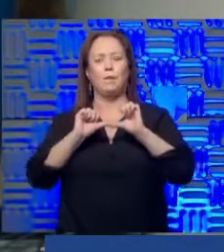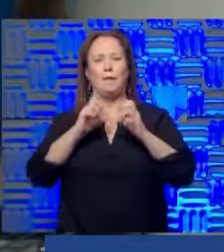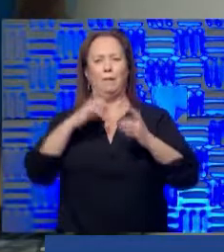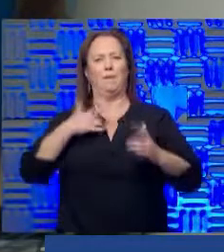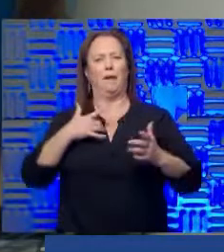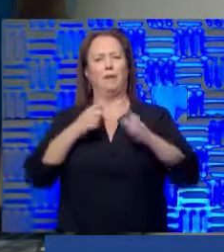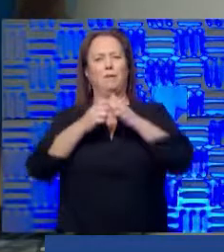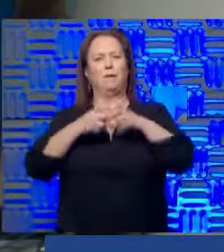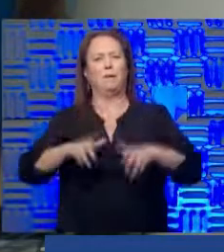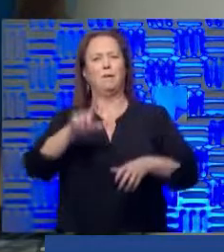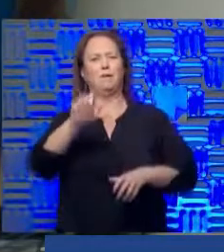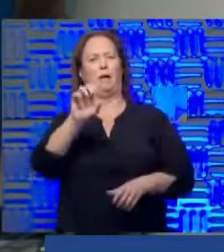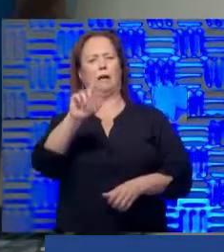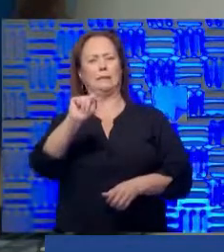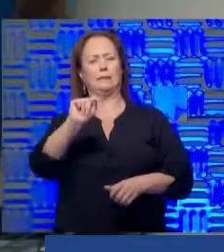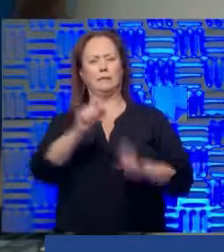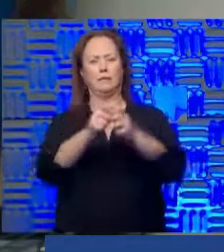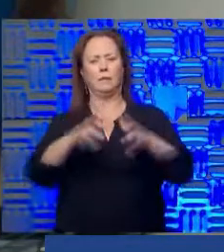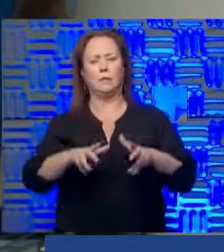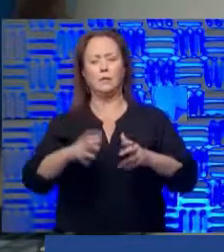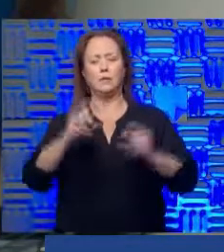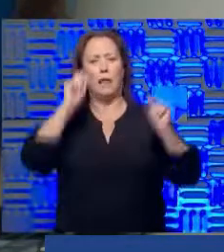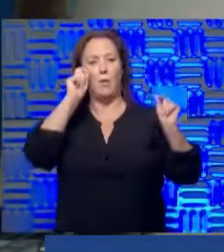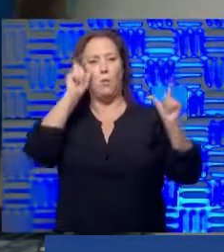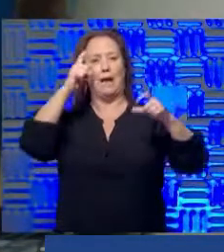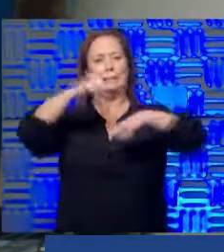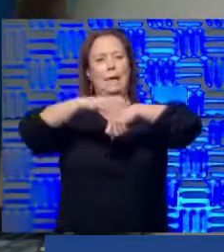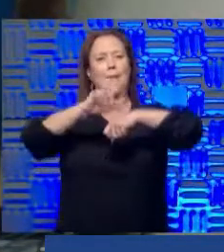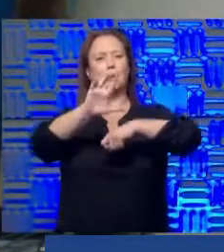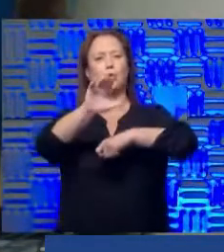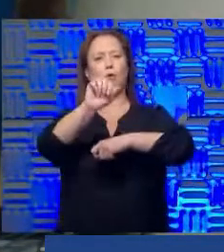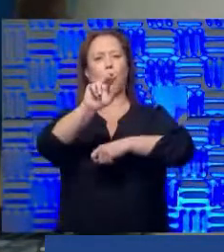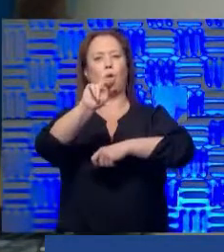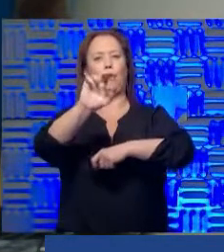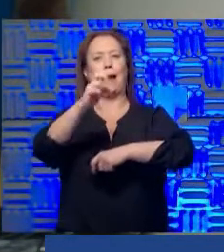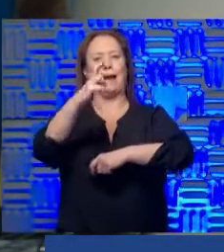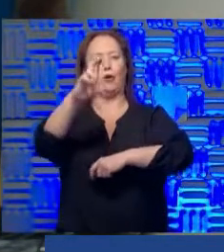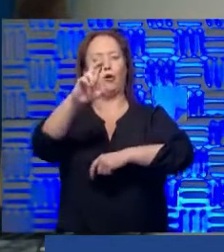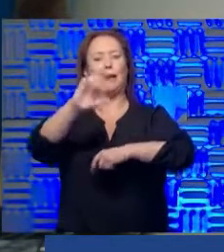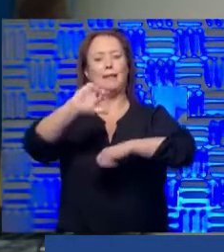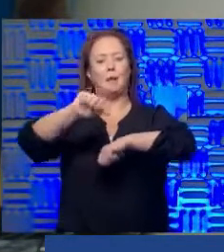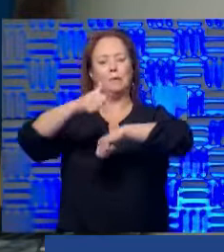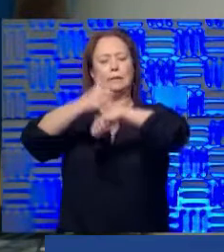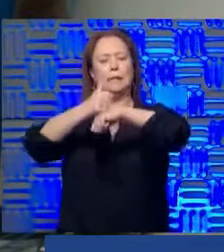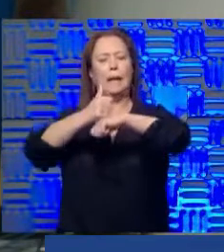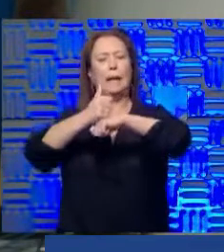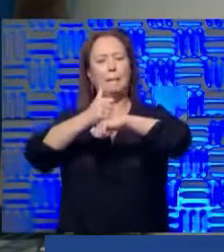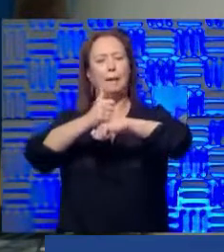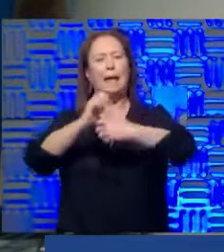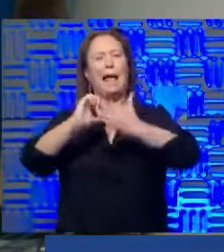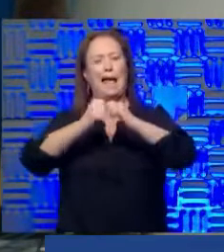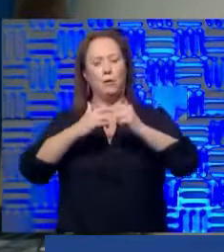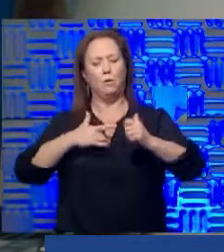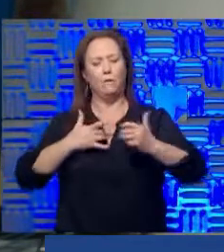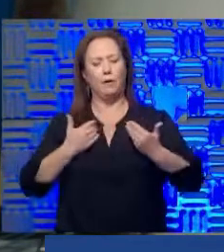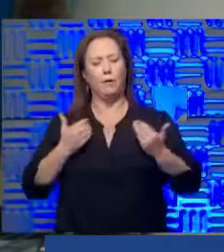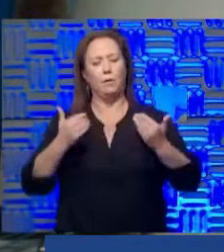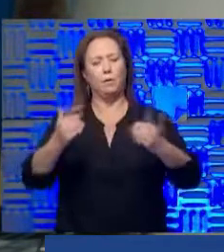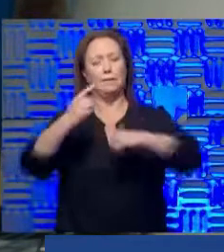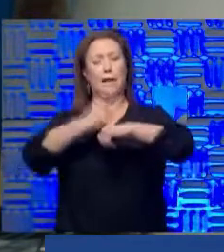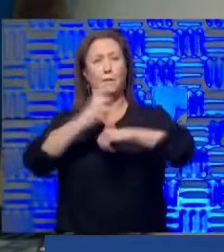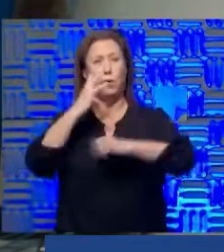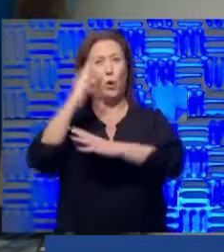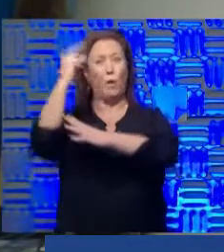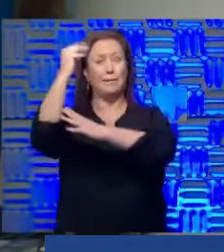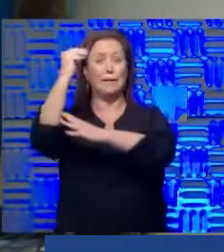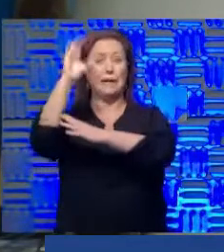So that waking time is an anchor that sets the tone for the rest of your day. And if you wake up, get sunlight, if you can go outside,